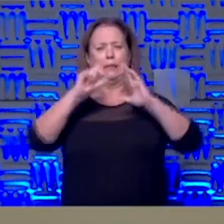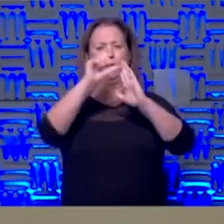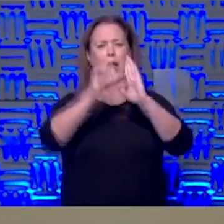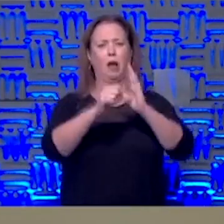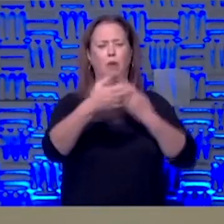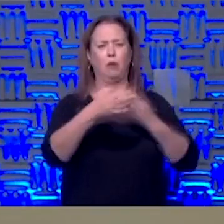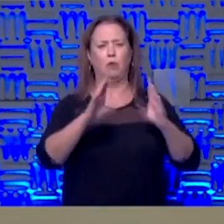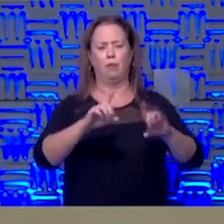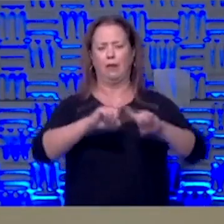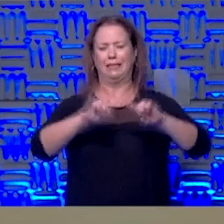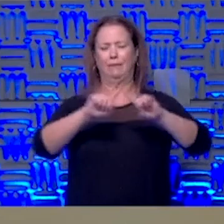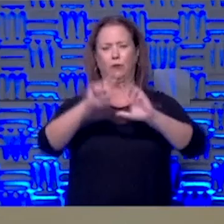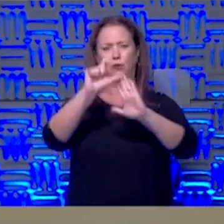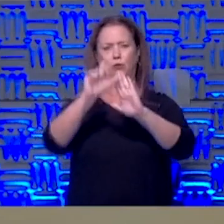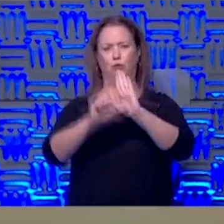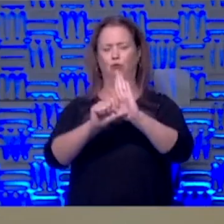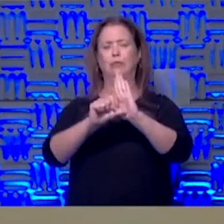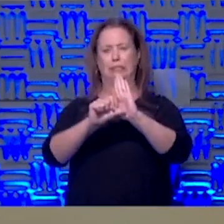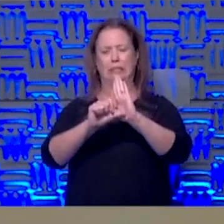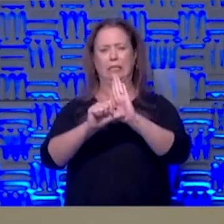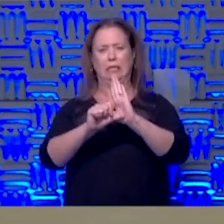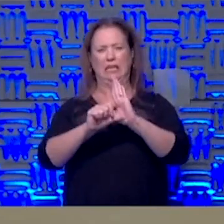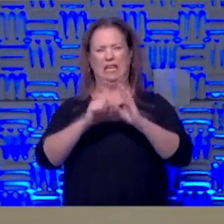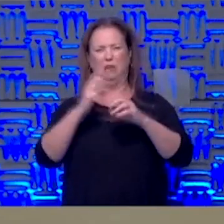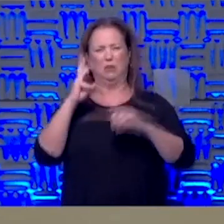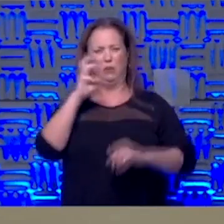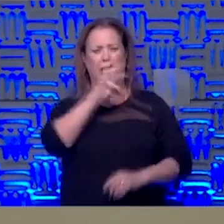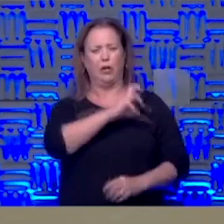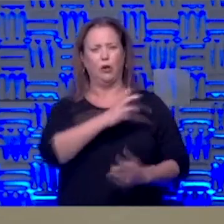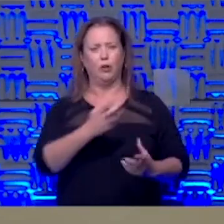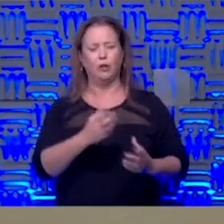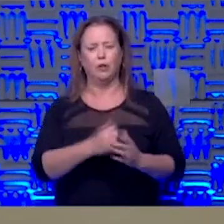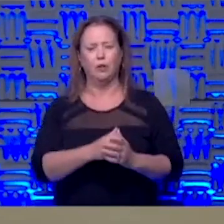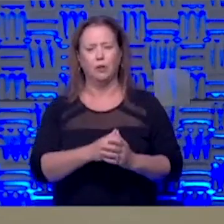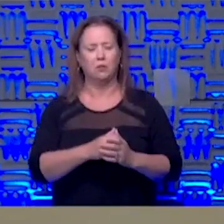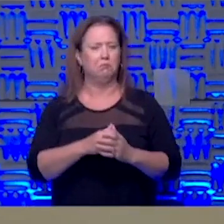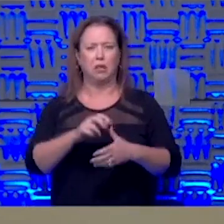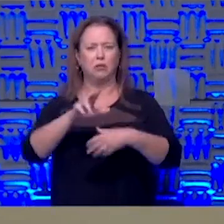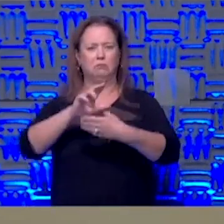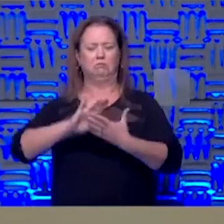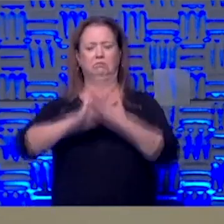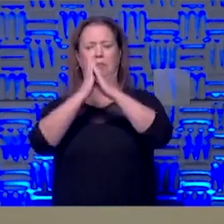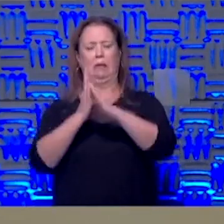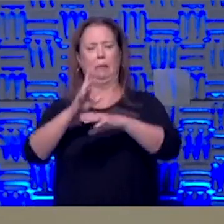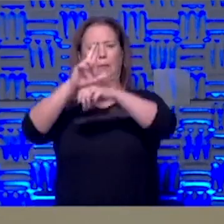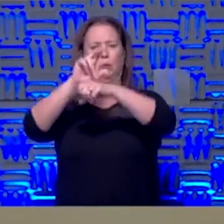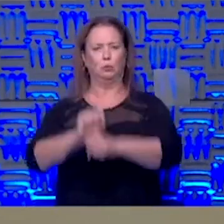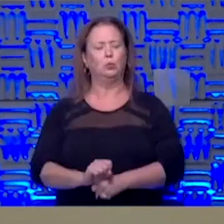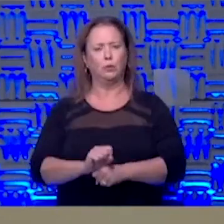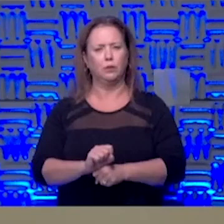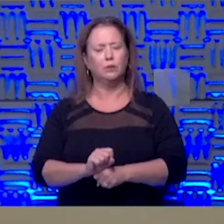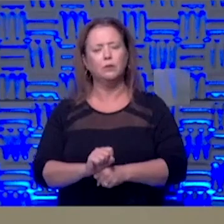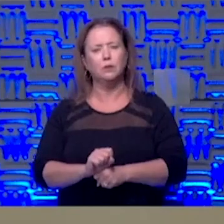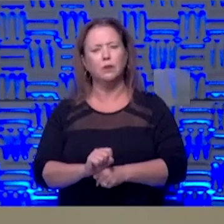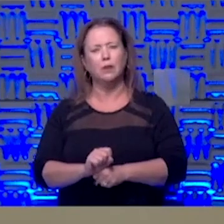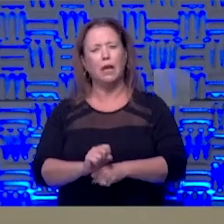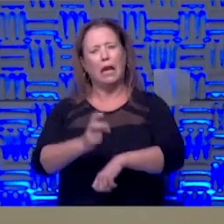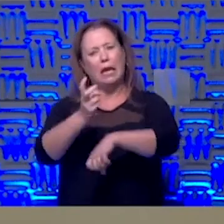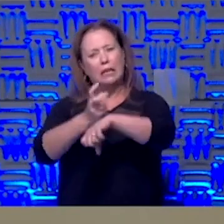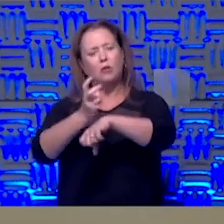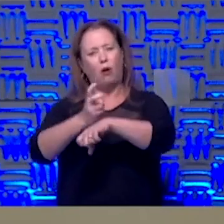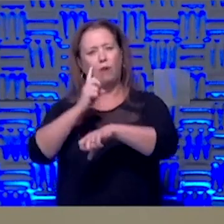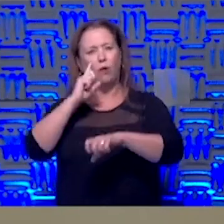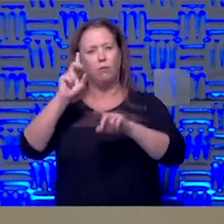different surgery rotations and whatnot, it was weird. And I just got used to it. And it's hard for the